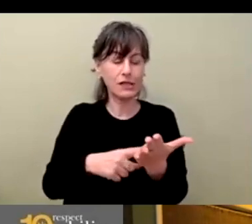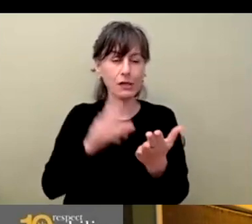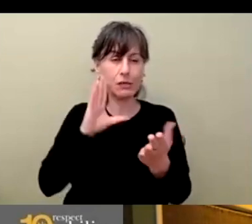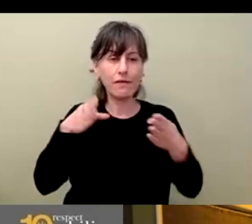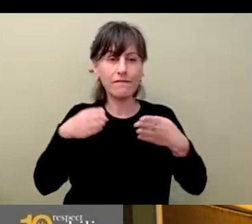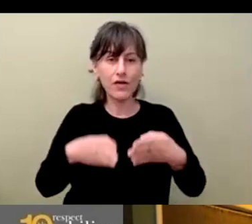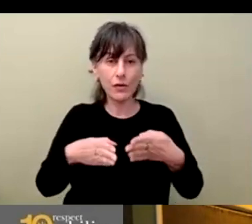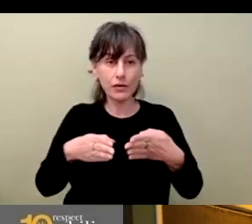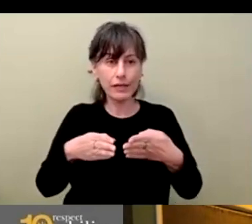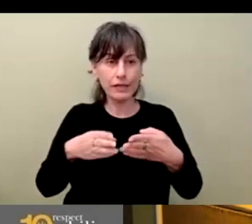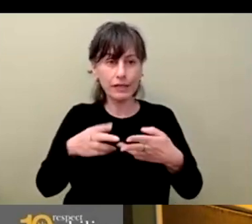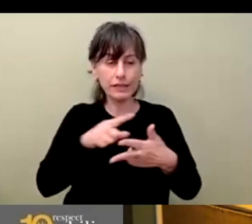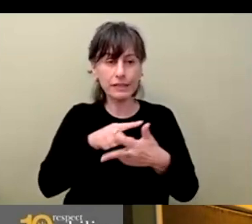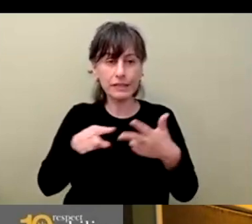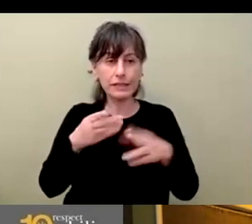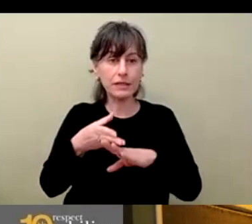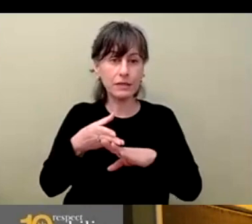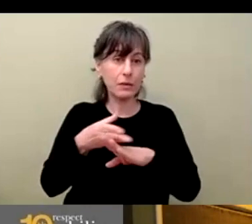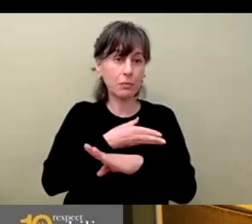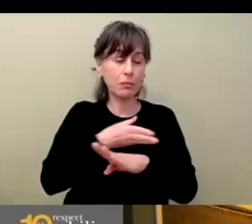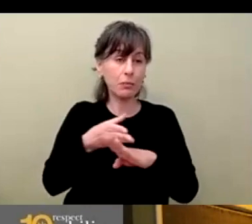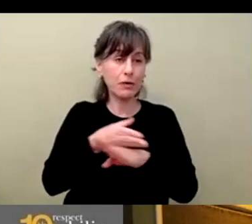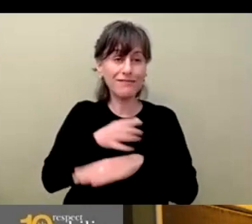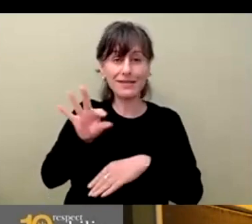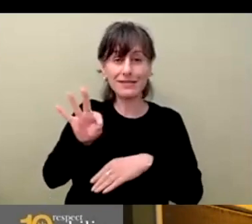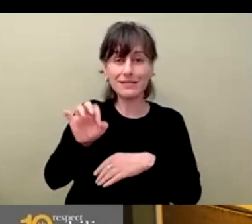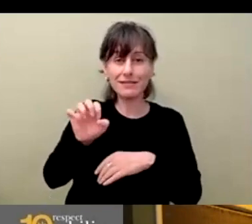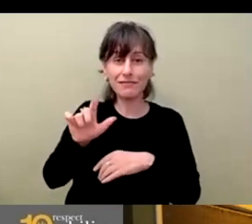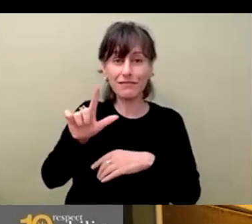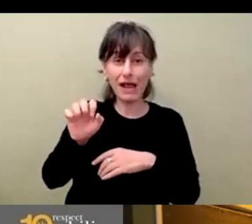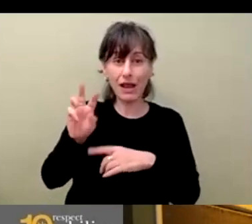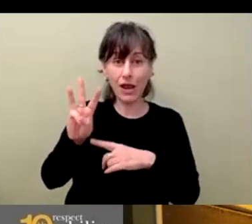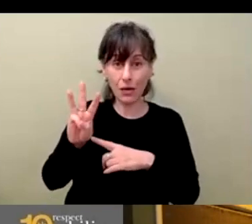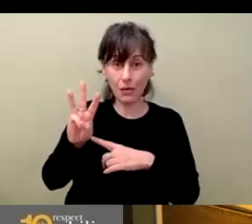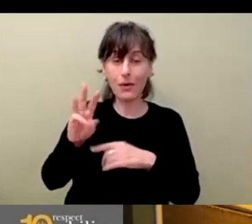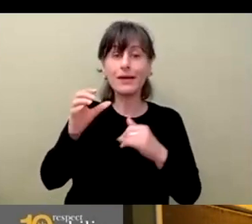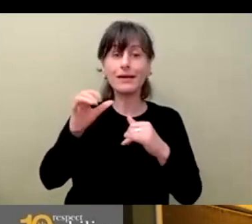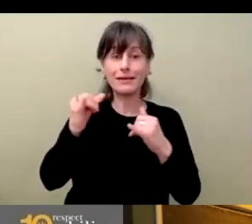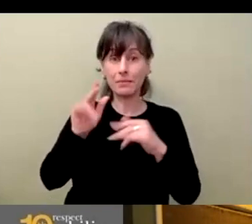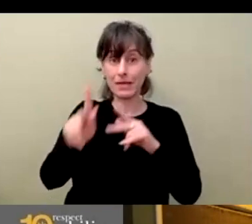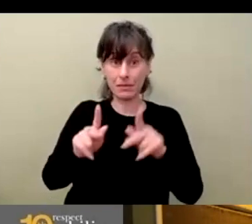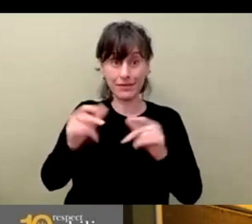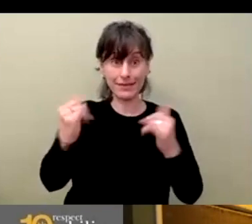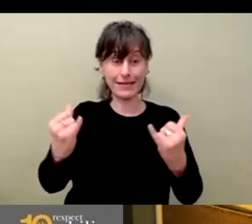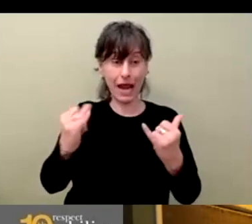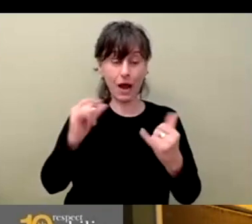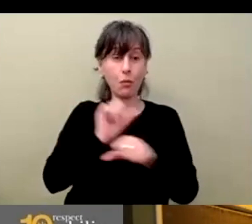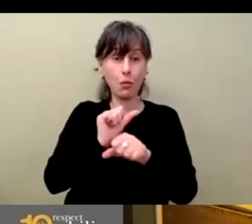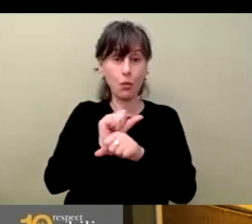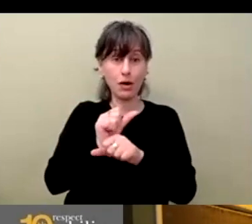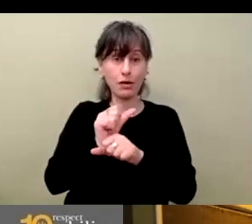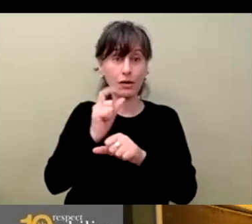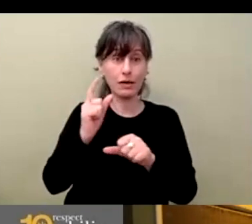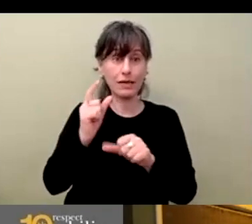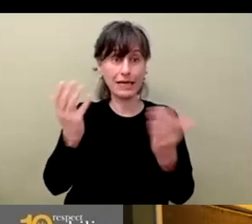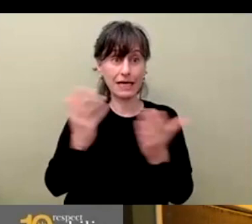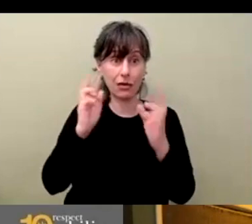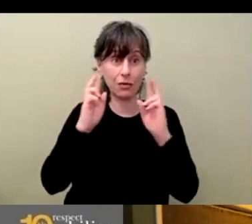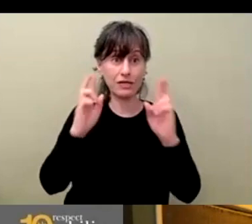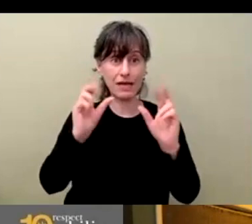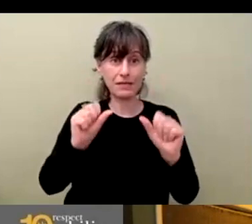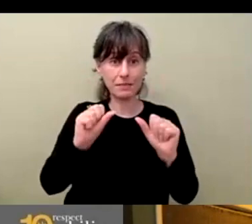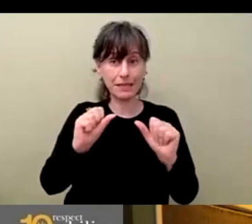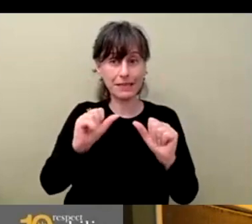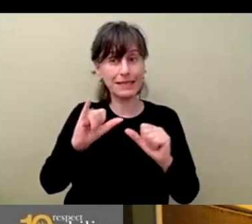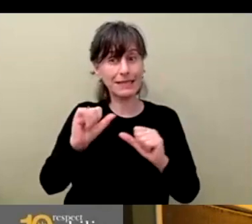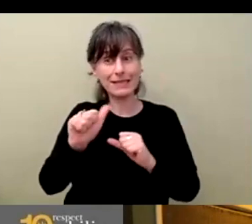both previous fellows who now actually work at Respectability. Isabella won't be on